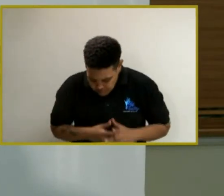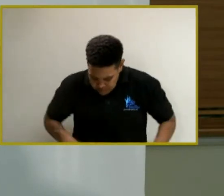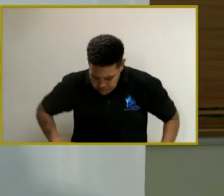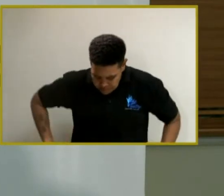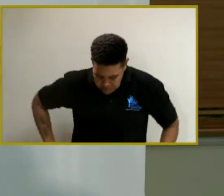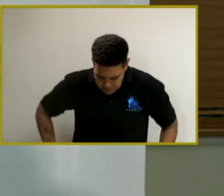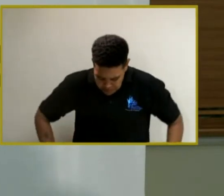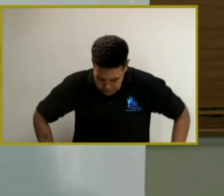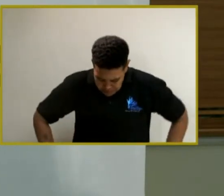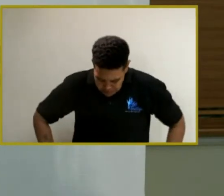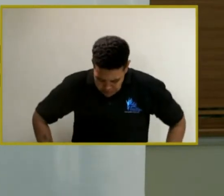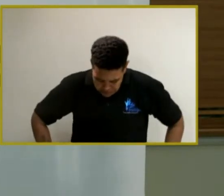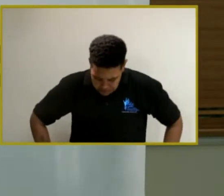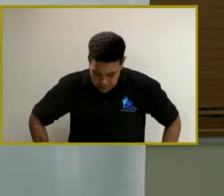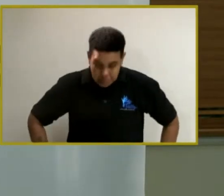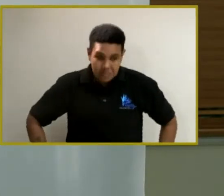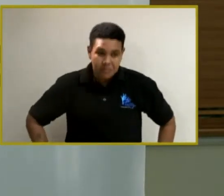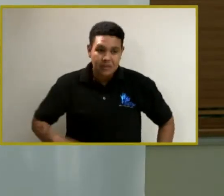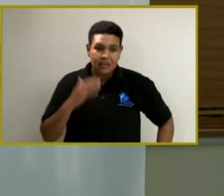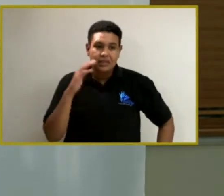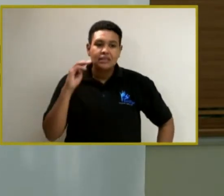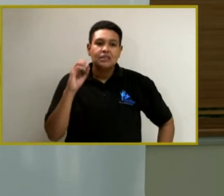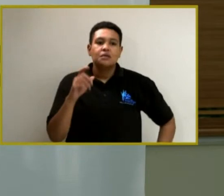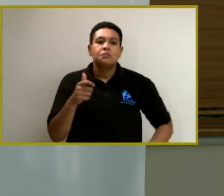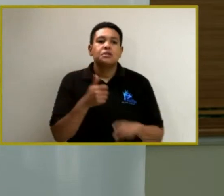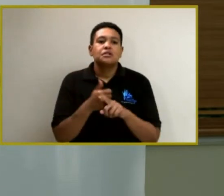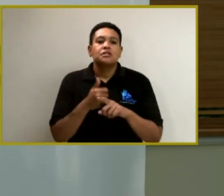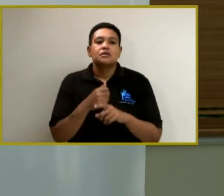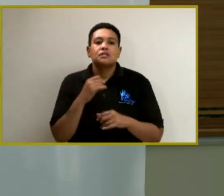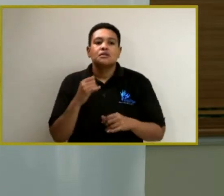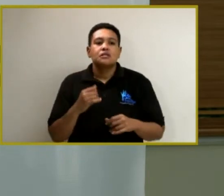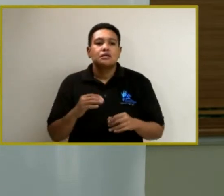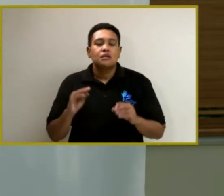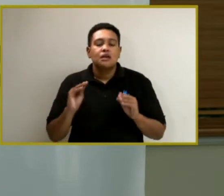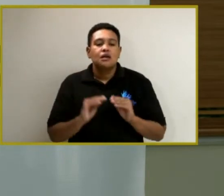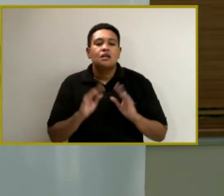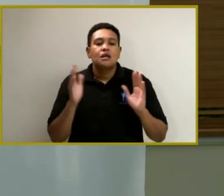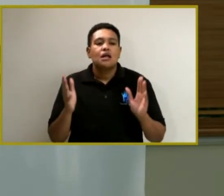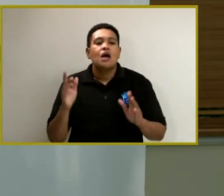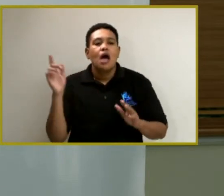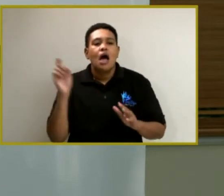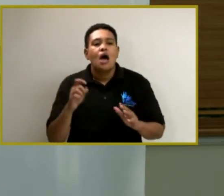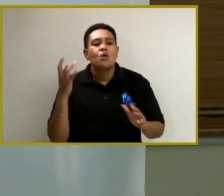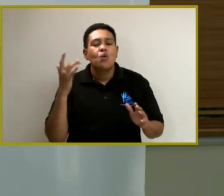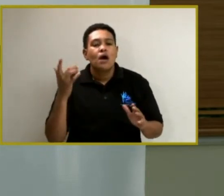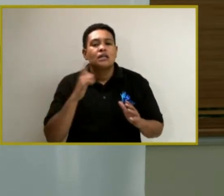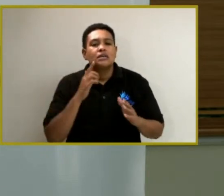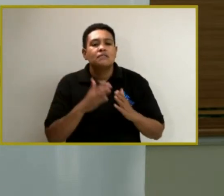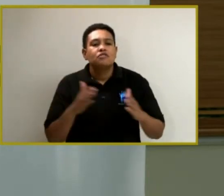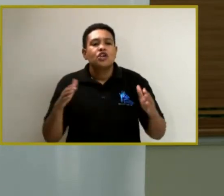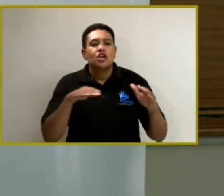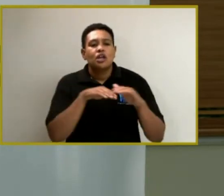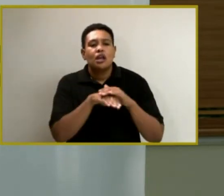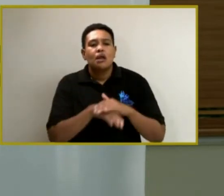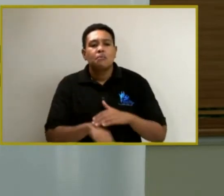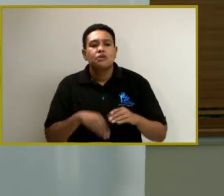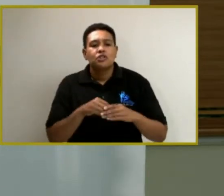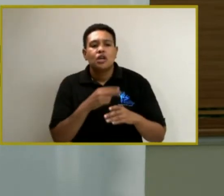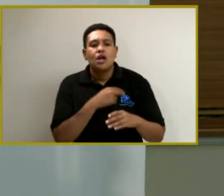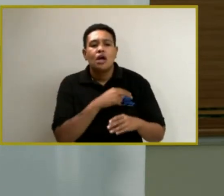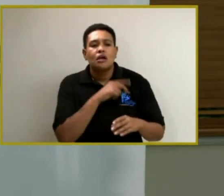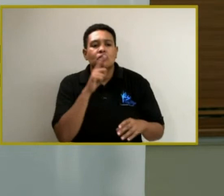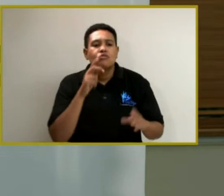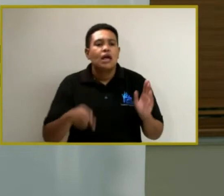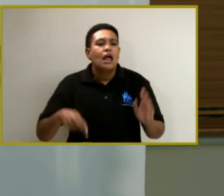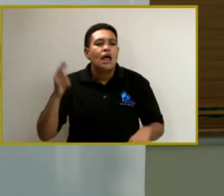Thank you very much, CMO. The final question is, there's seeking clarification, asking why general admissions in hospitals are so